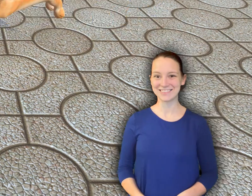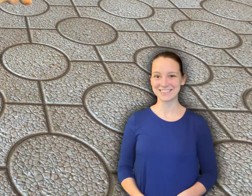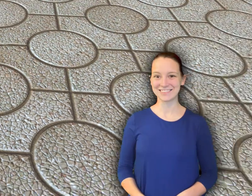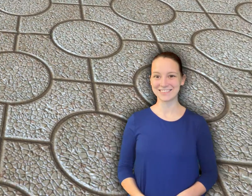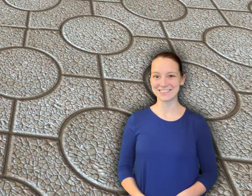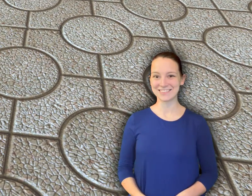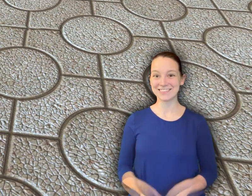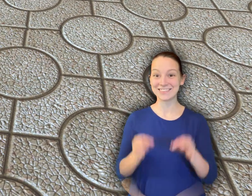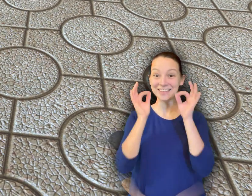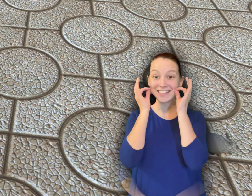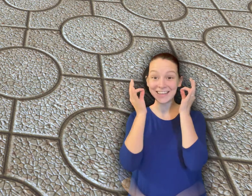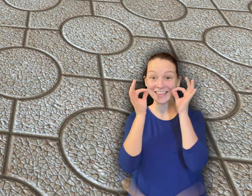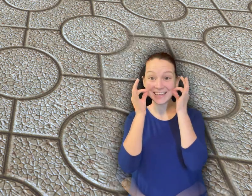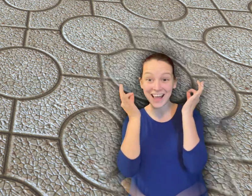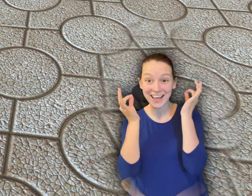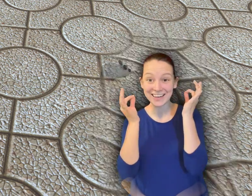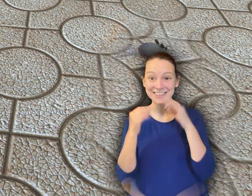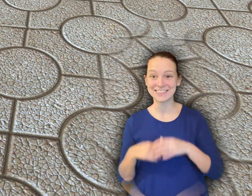again